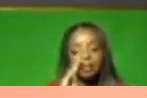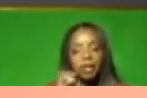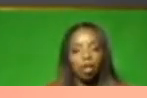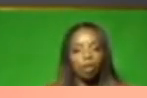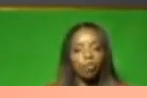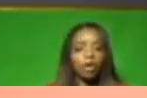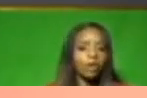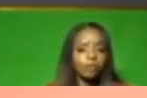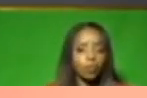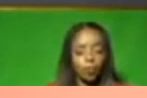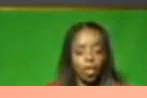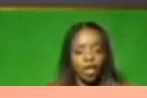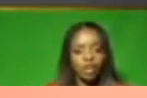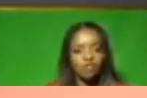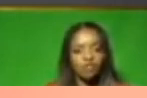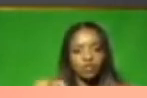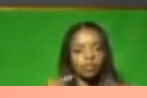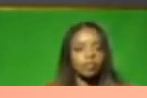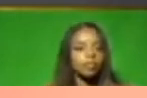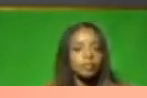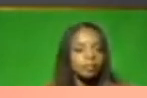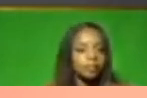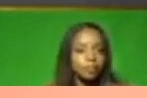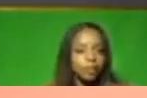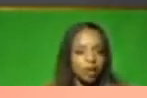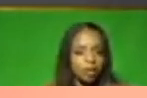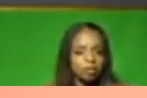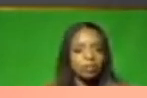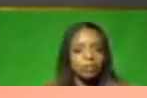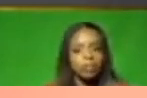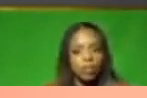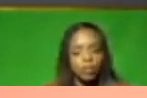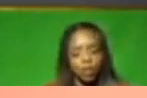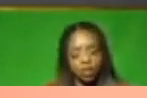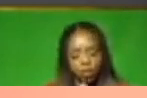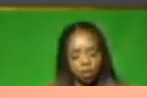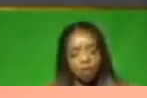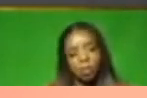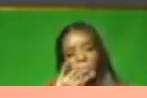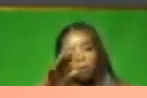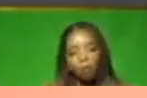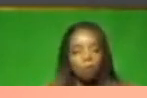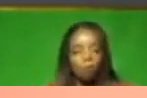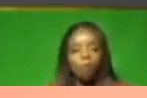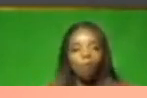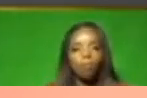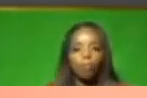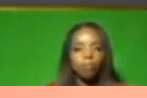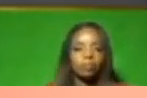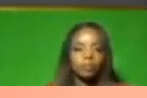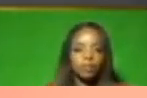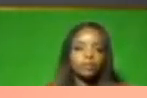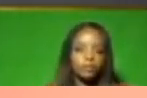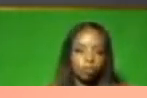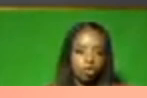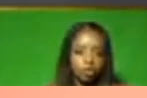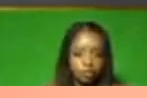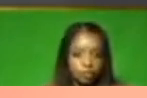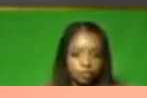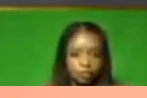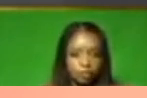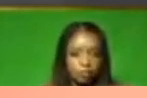due to regularizing the whole licensing process as well. Through